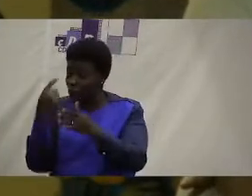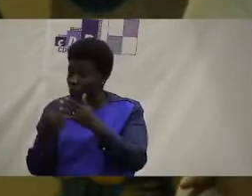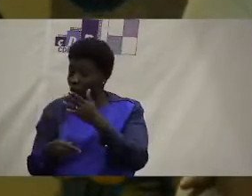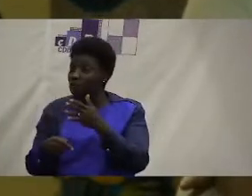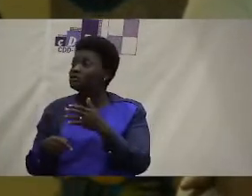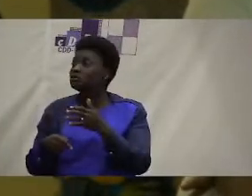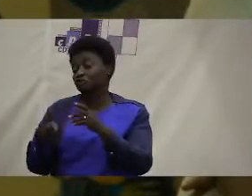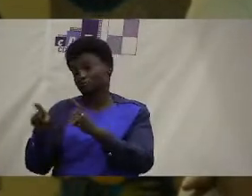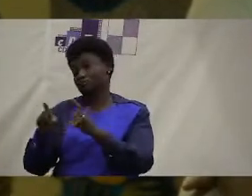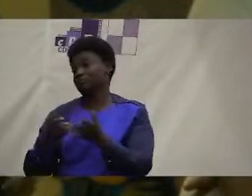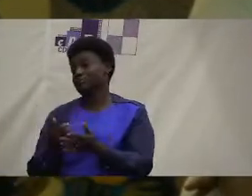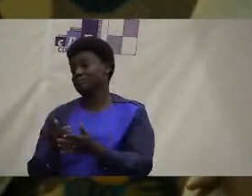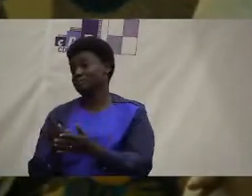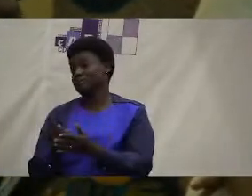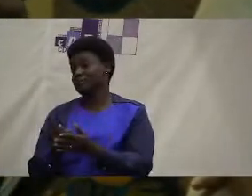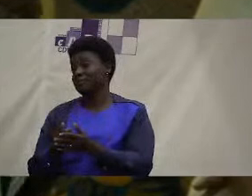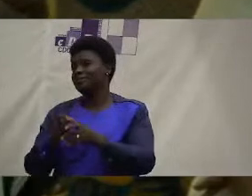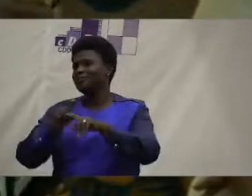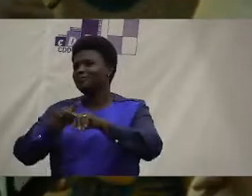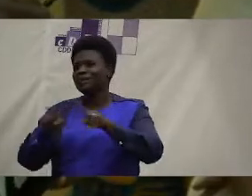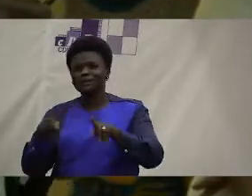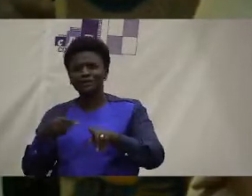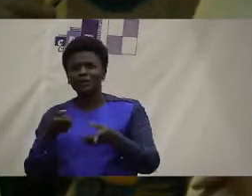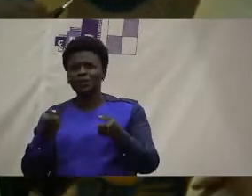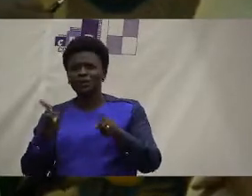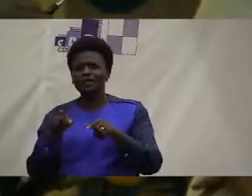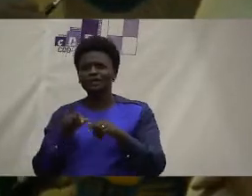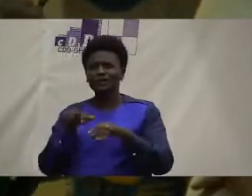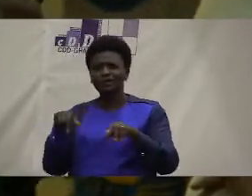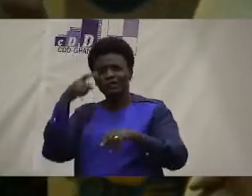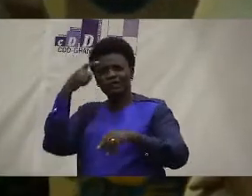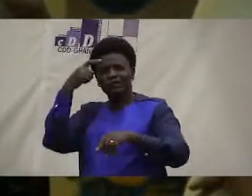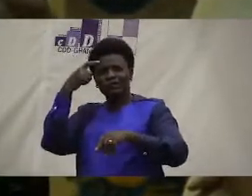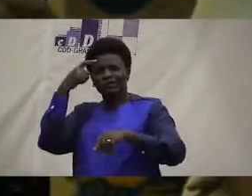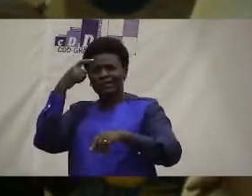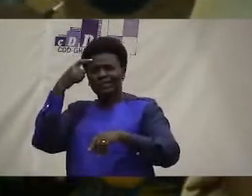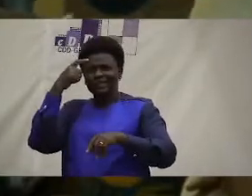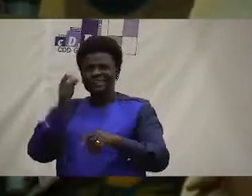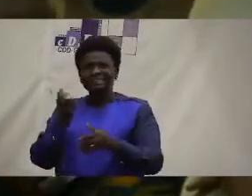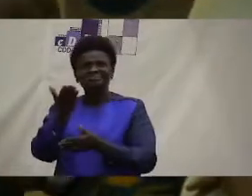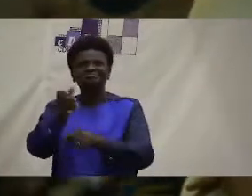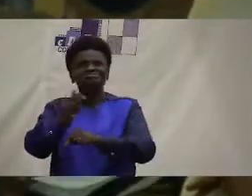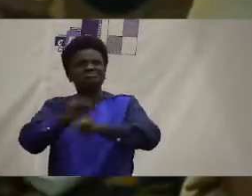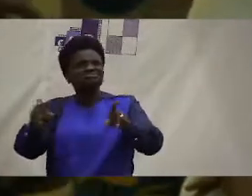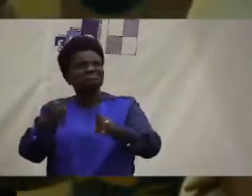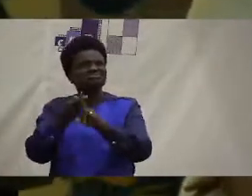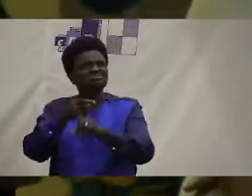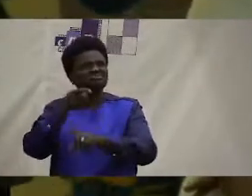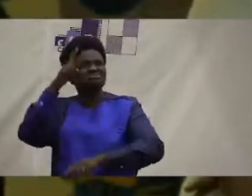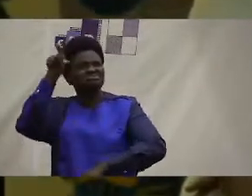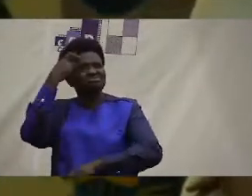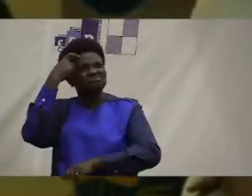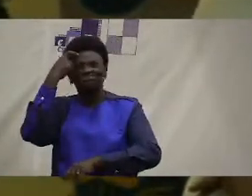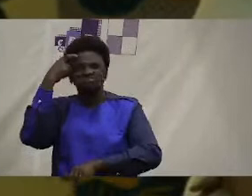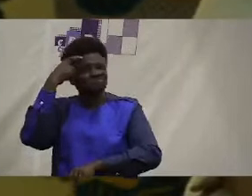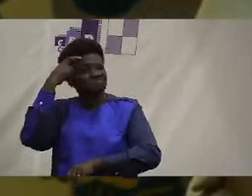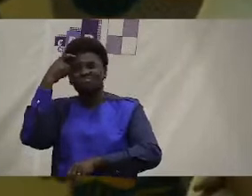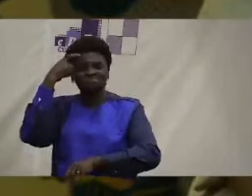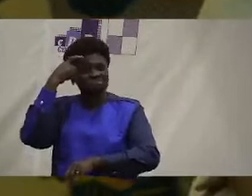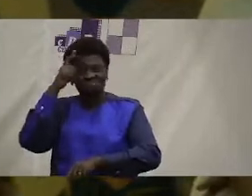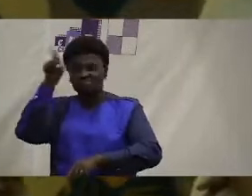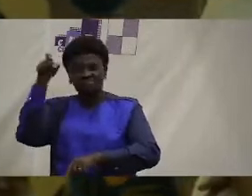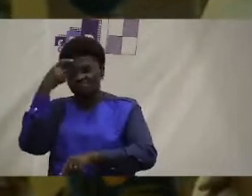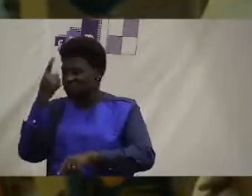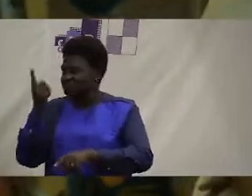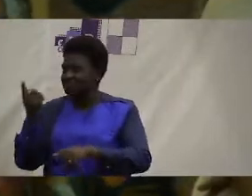Do that. But when you do that, thinking that there can be nothing good that comes out from the government,